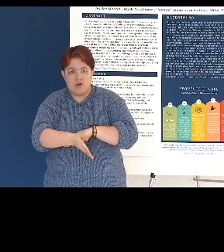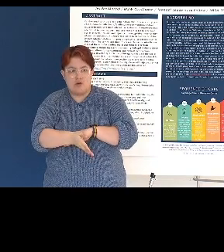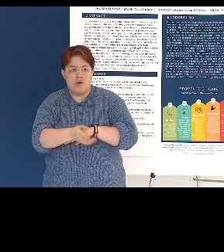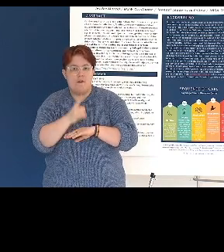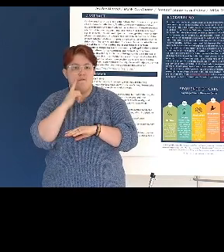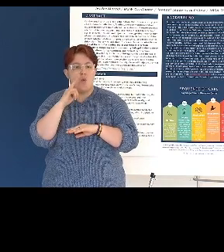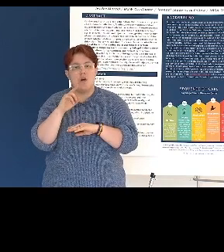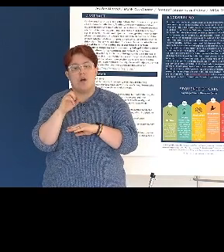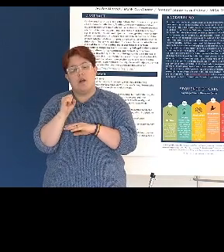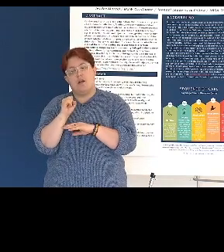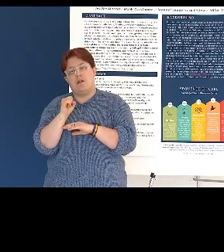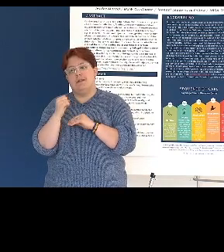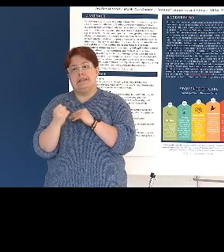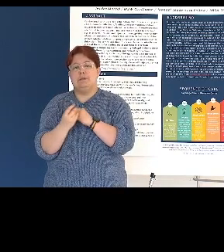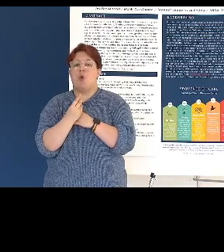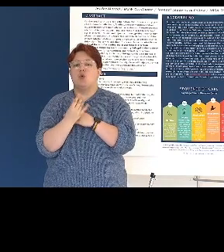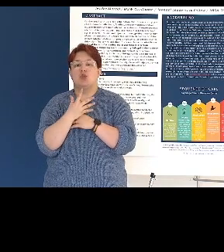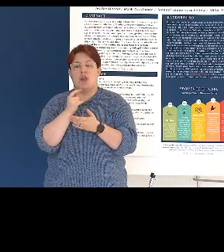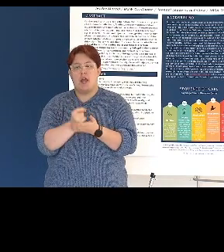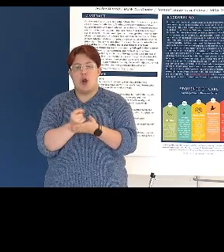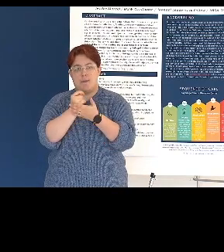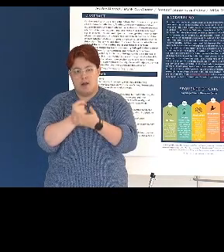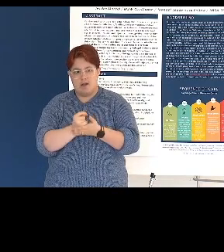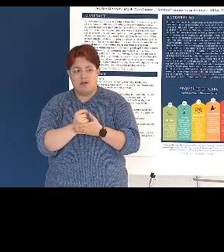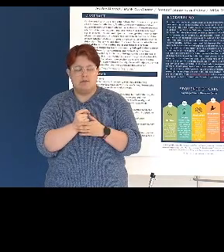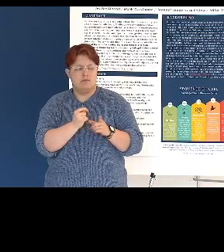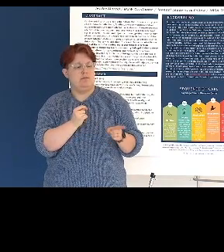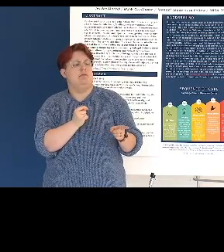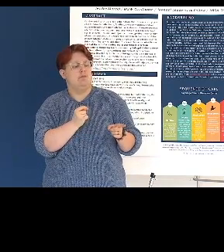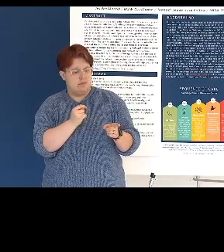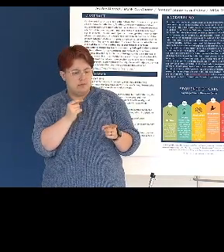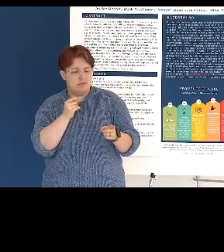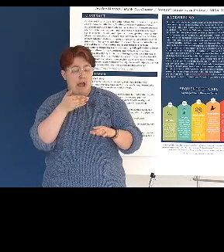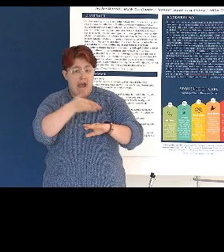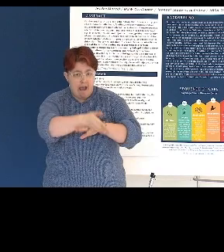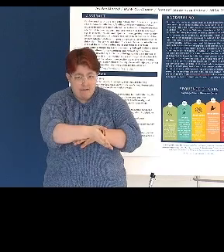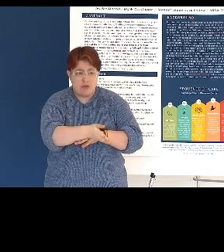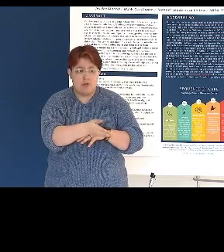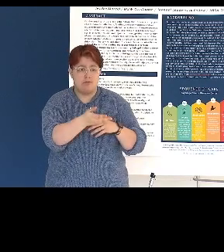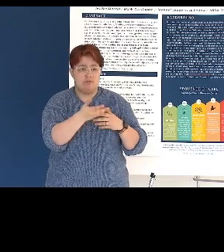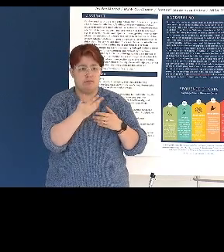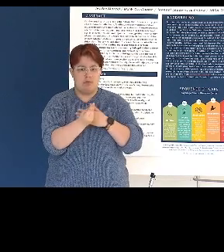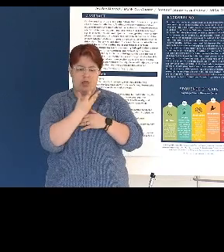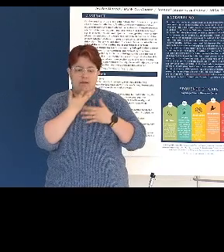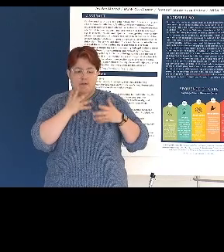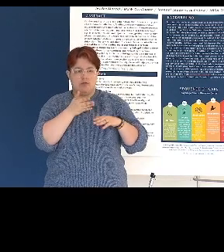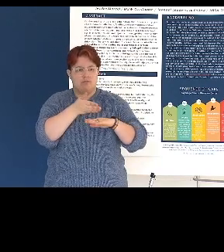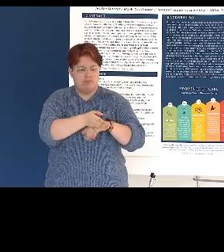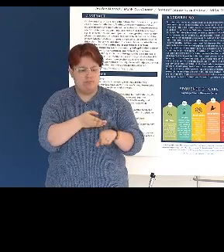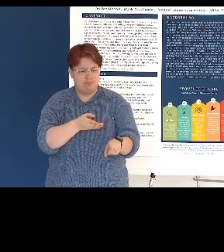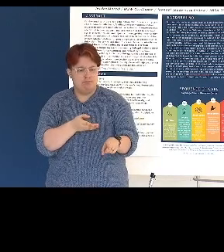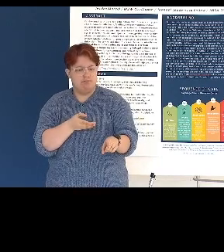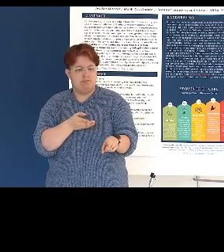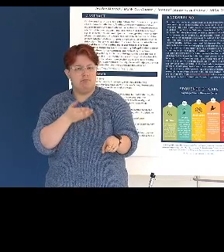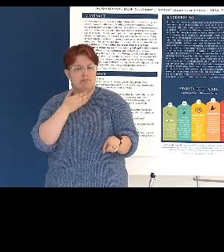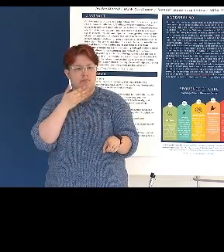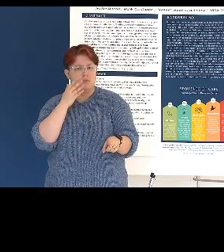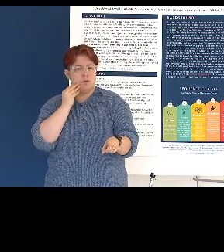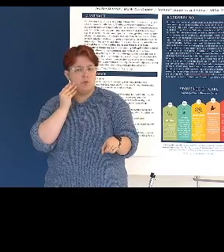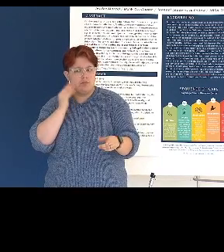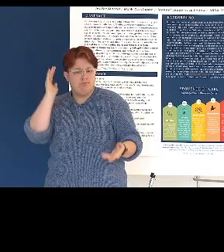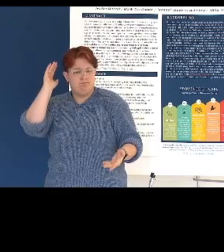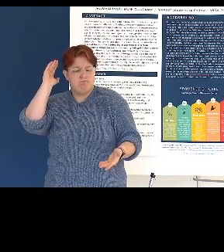exposure therapy and found that the group who engaged in physical activity after sessions experienced larger reduction in